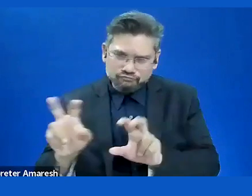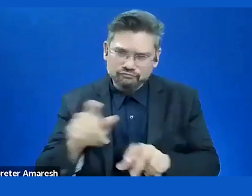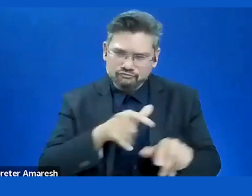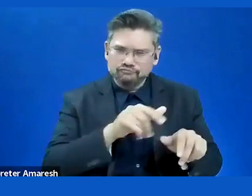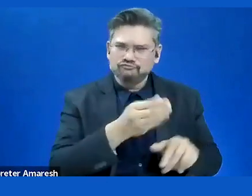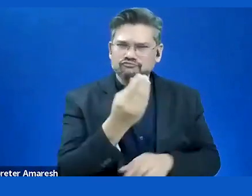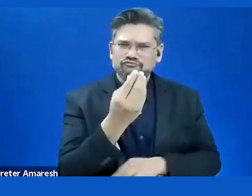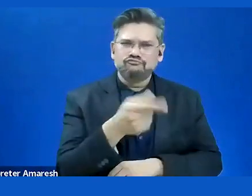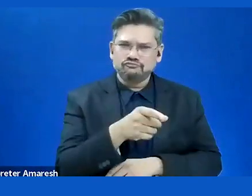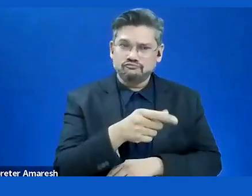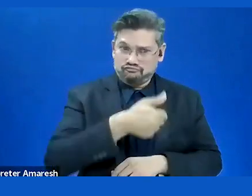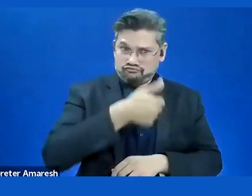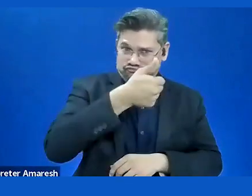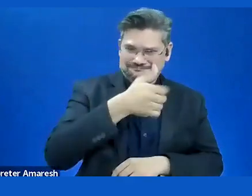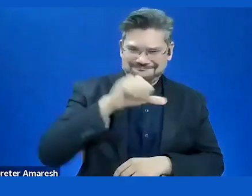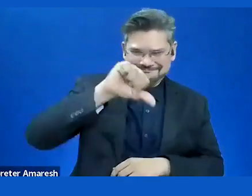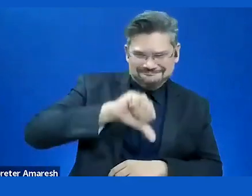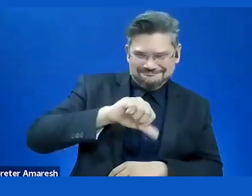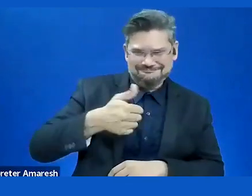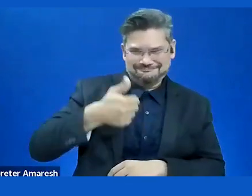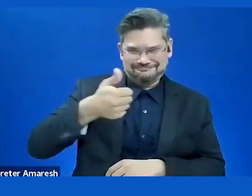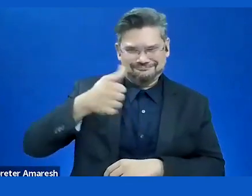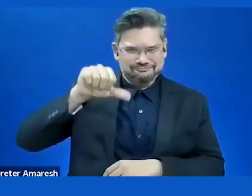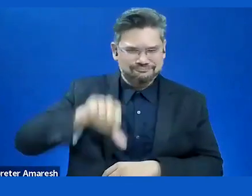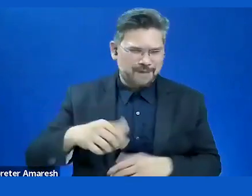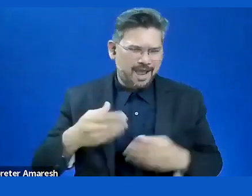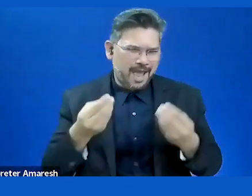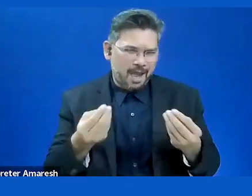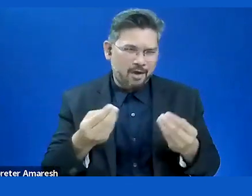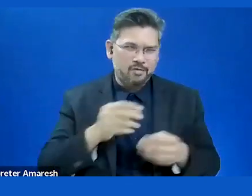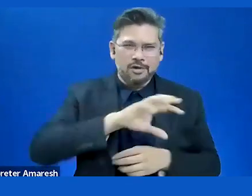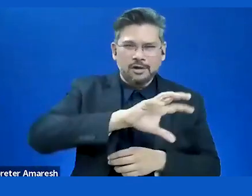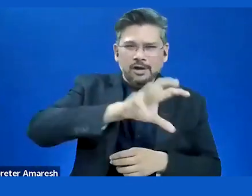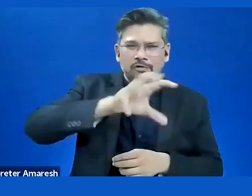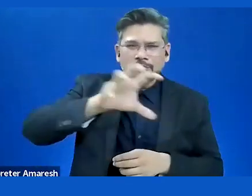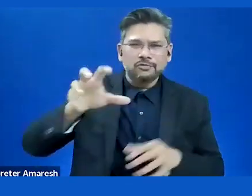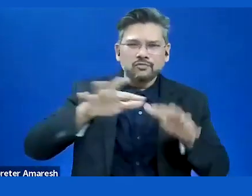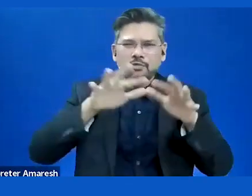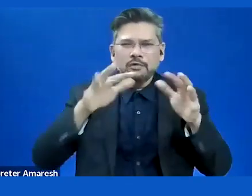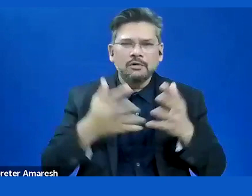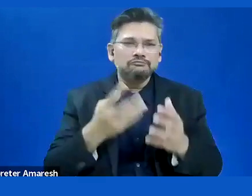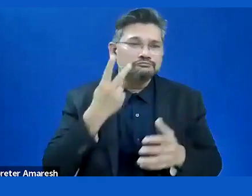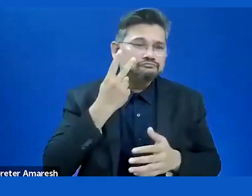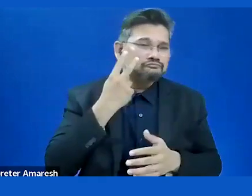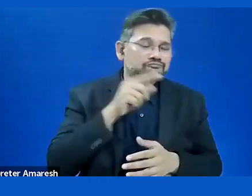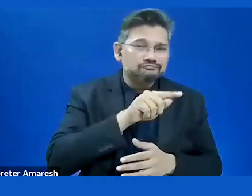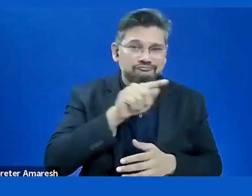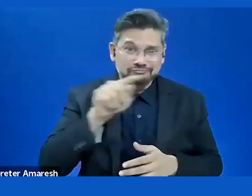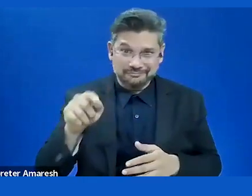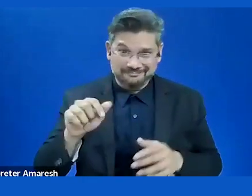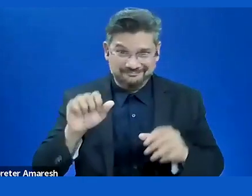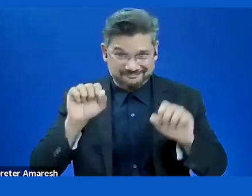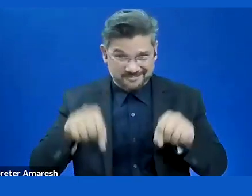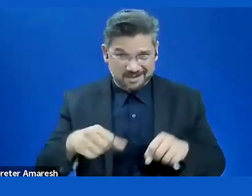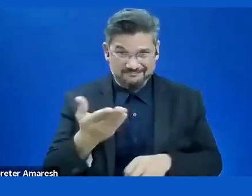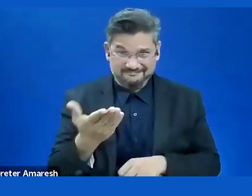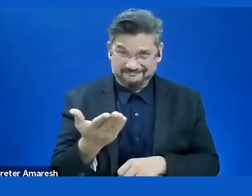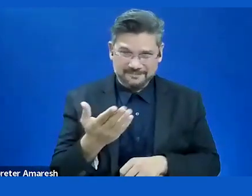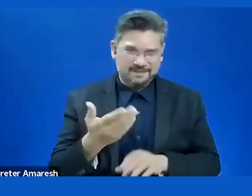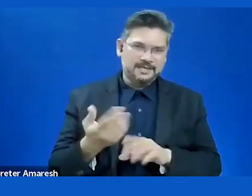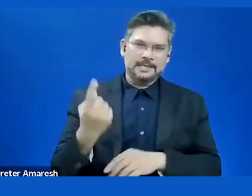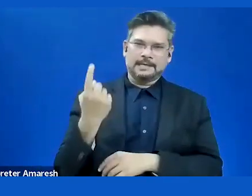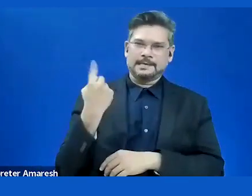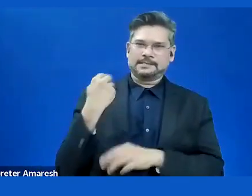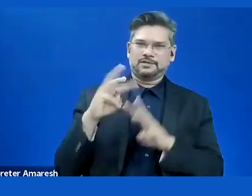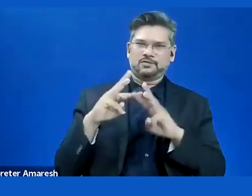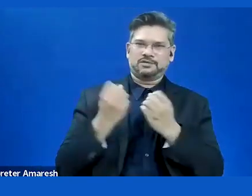the websites are better or worse? Does it make sense? Yesterday in the workshop, we kind of went through these discussions. Can you have a meaningful